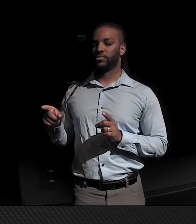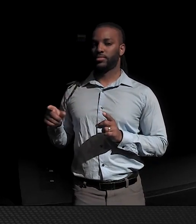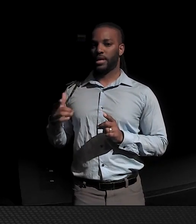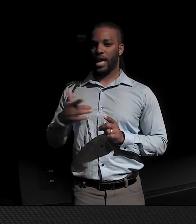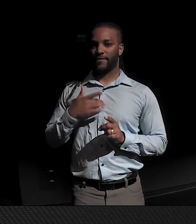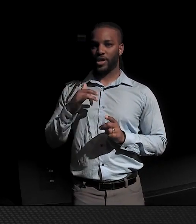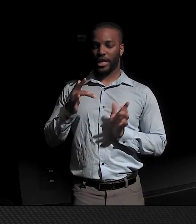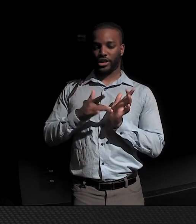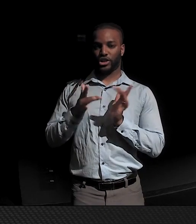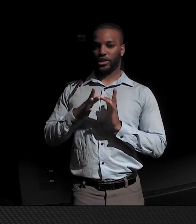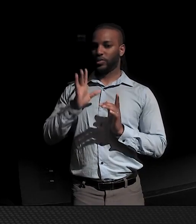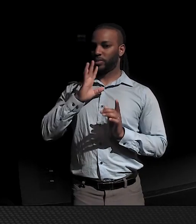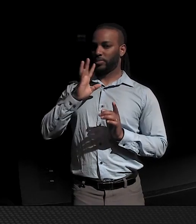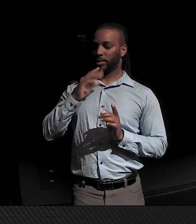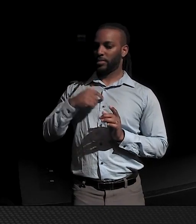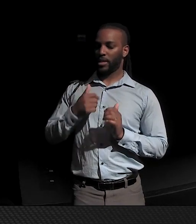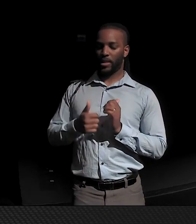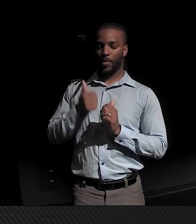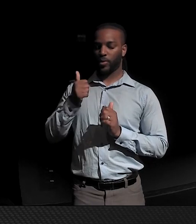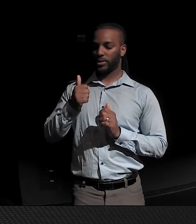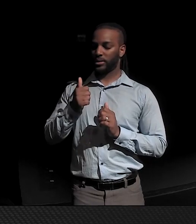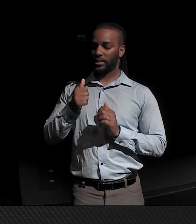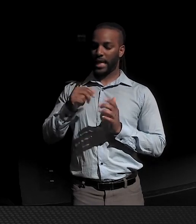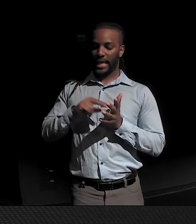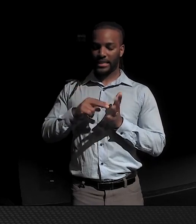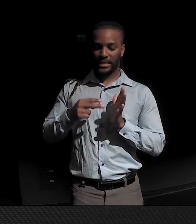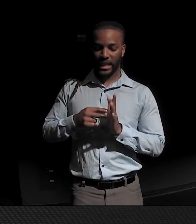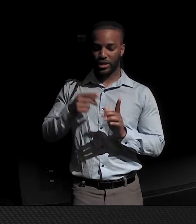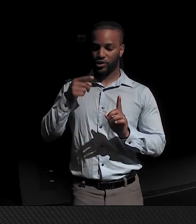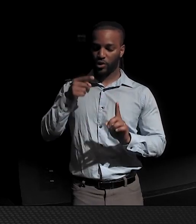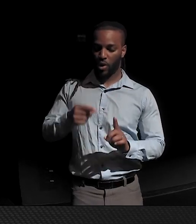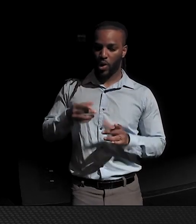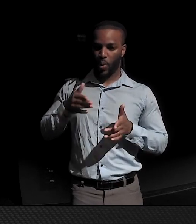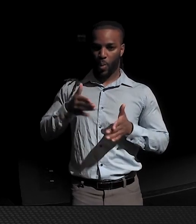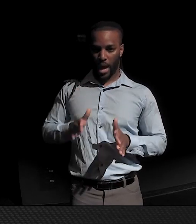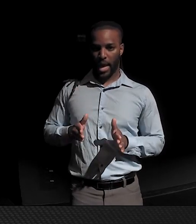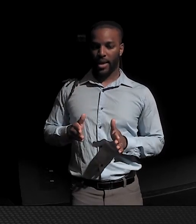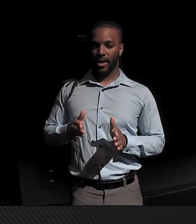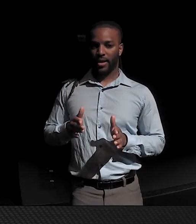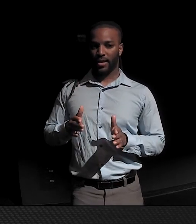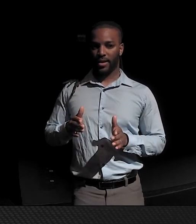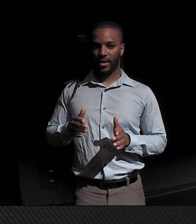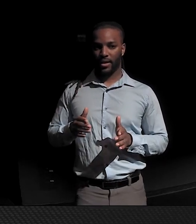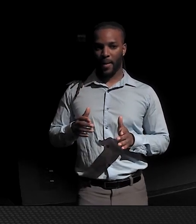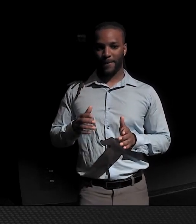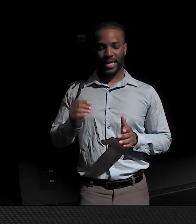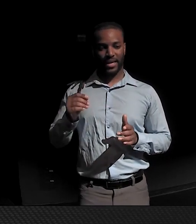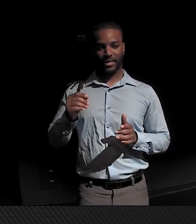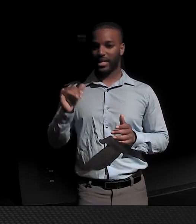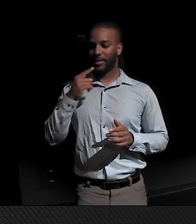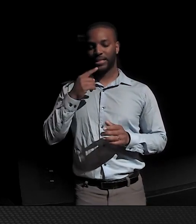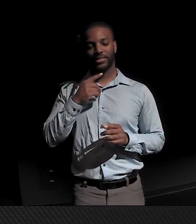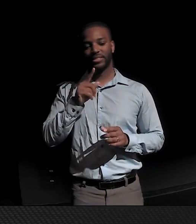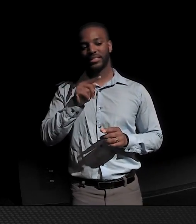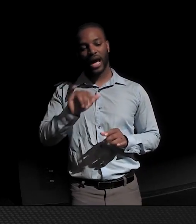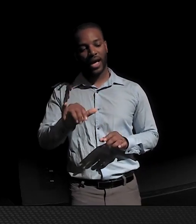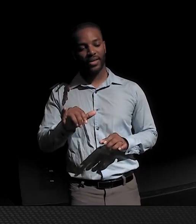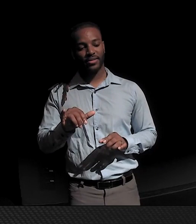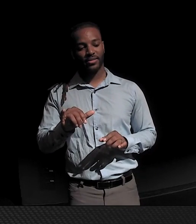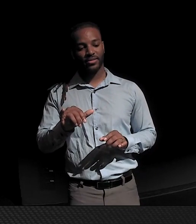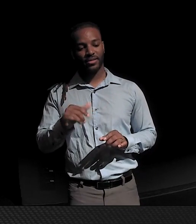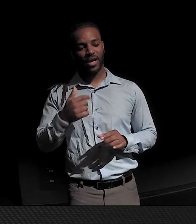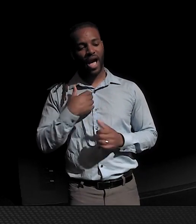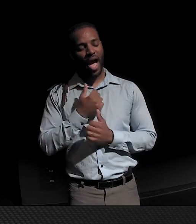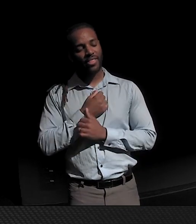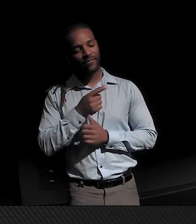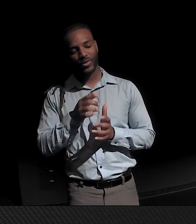Jesus was speaking to me in the most intentional way that he could speak to me, which was just by saying, Ty,